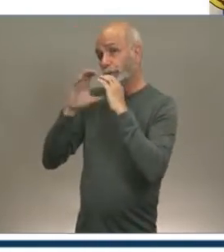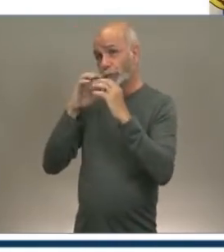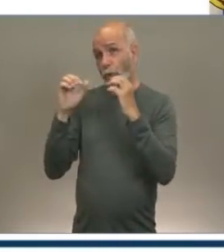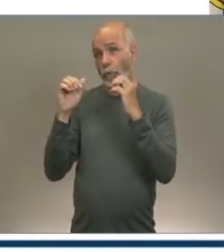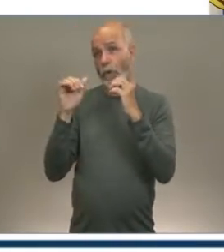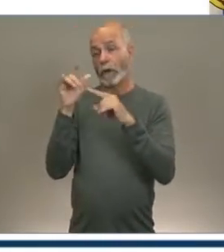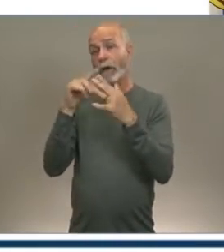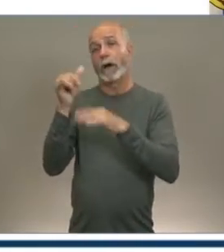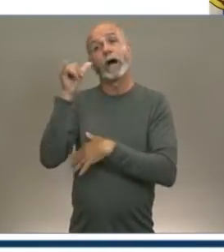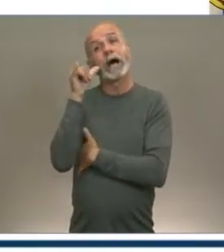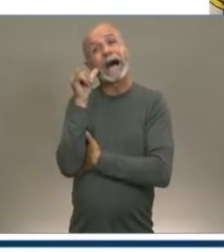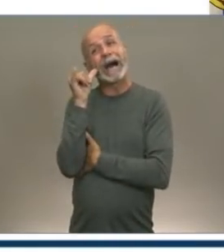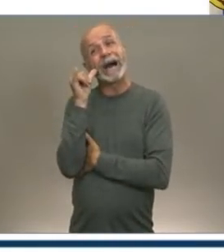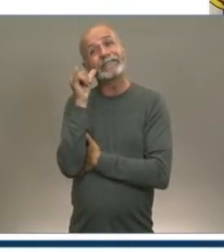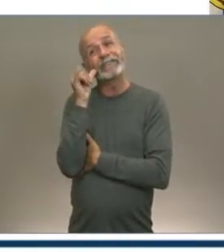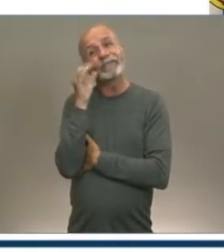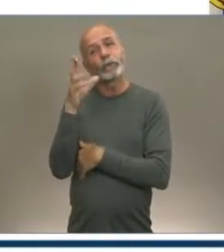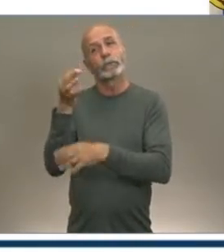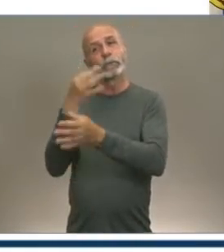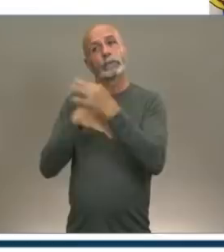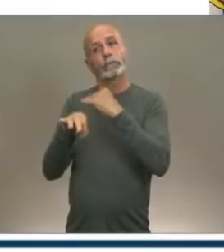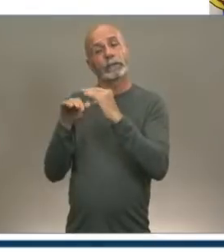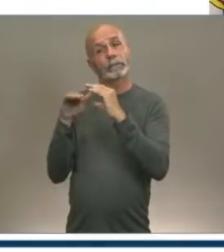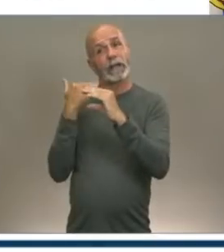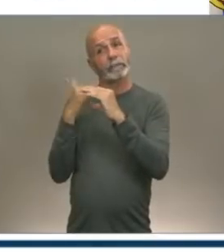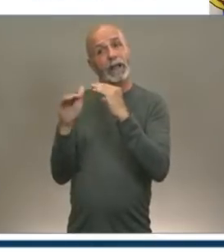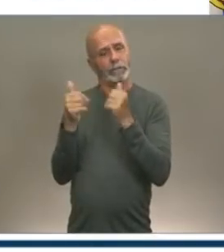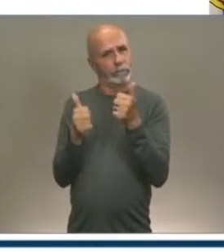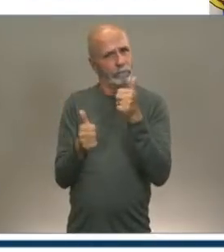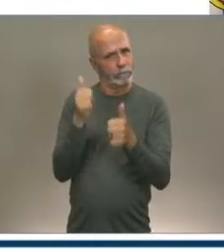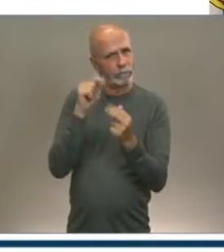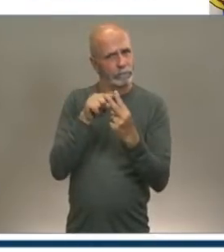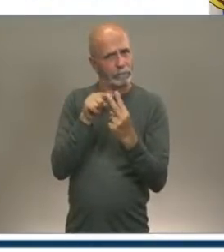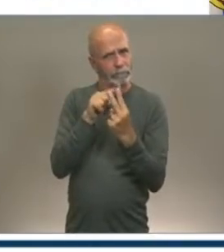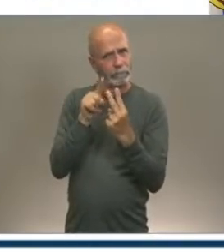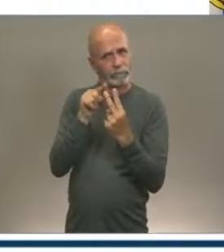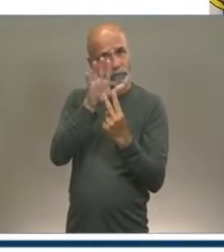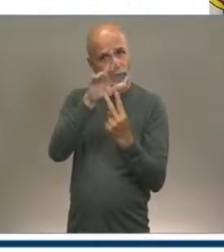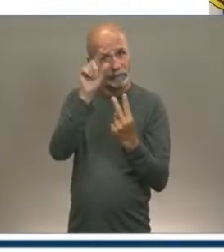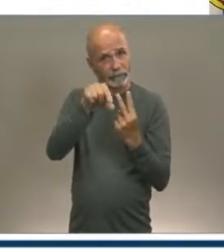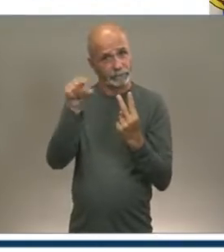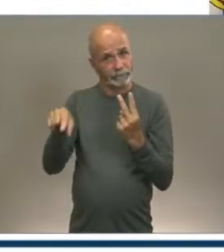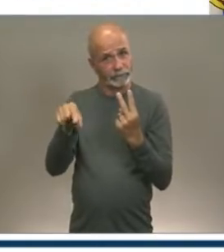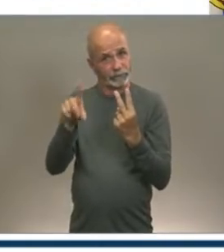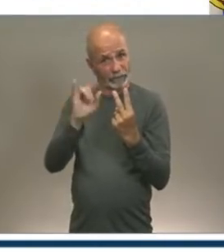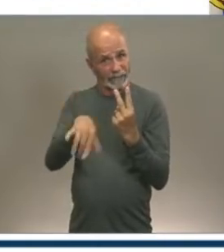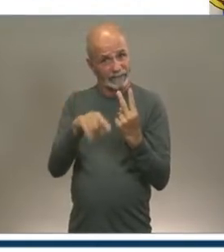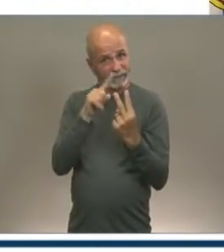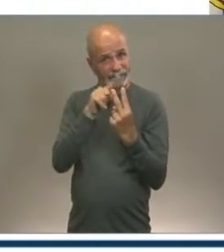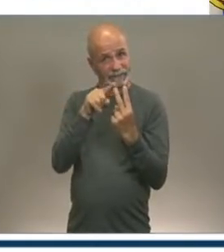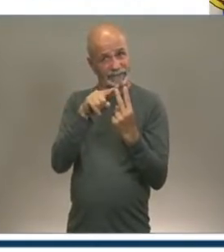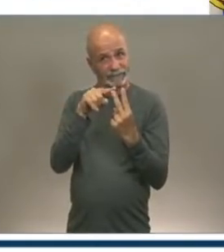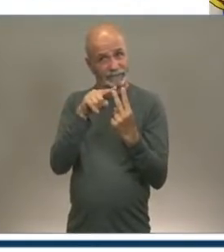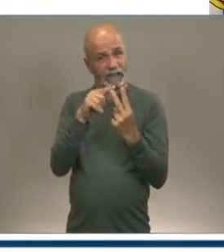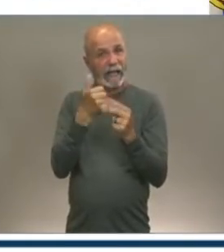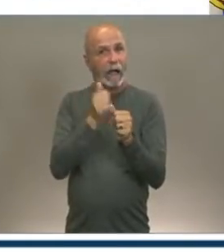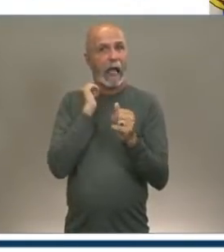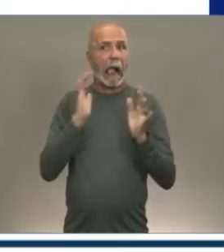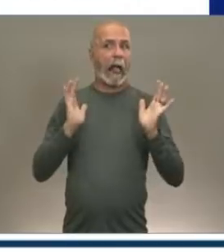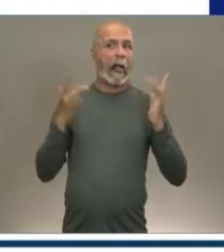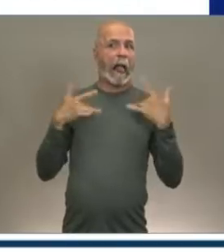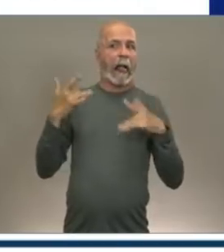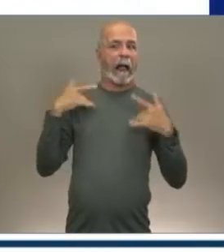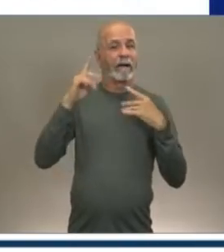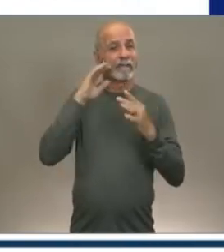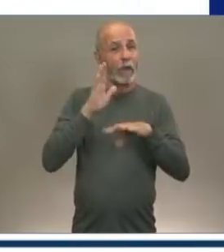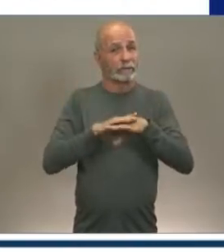written records? Is that an instruction from your government to avoid written communication? No, not at all. We